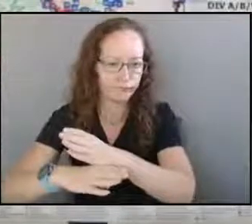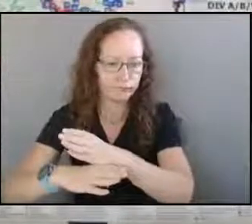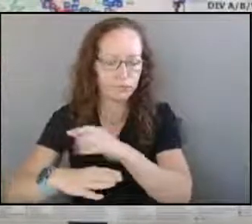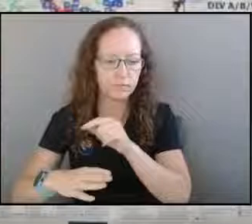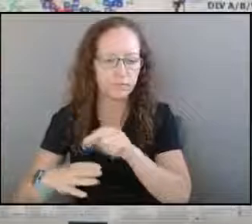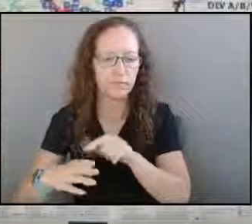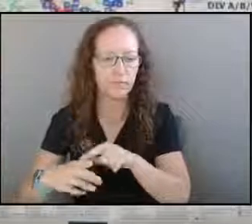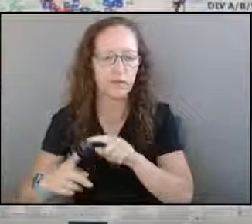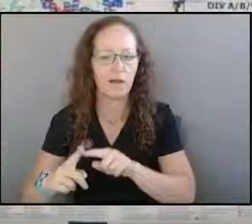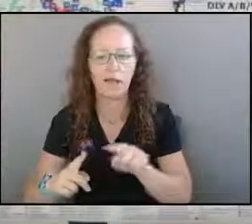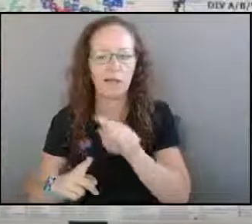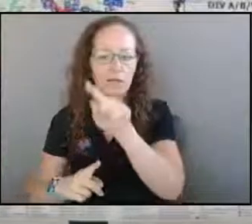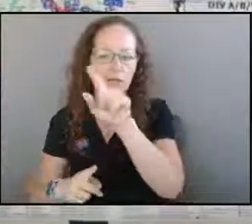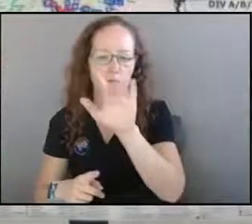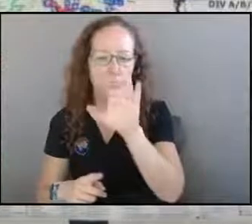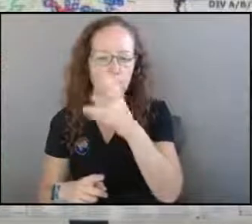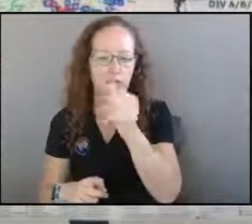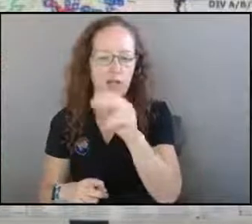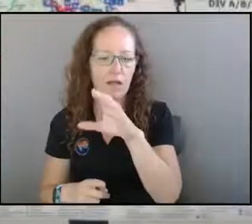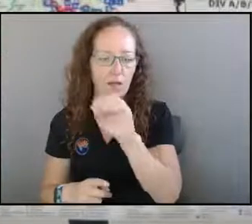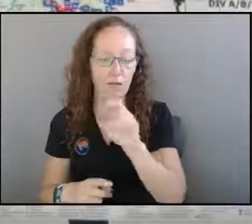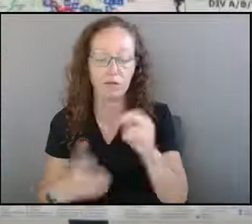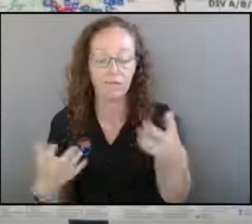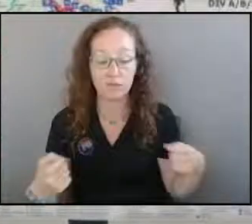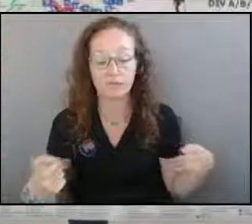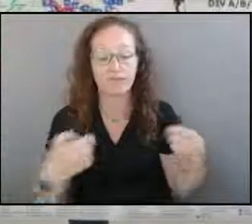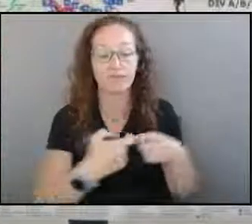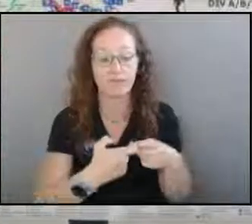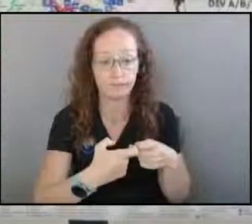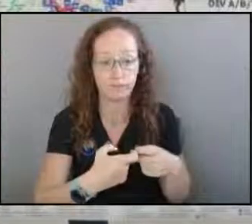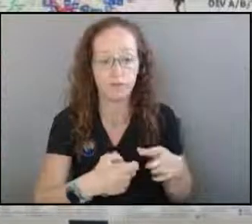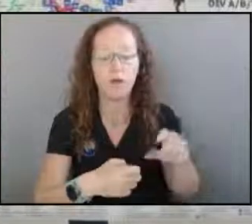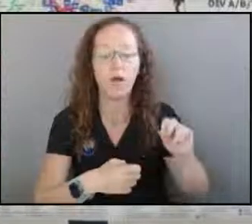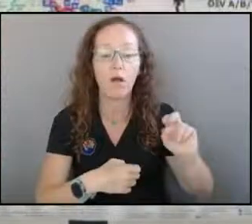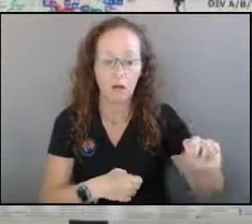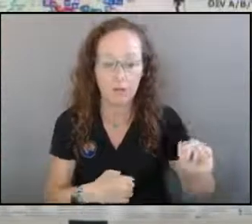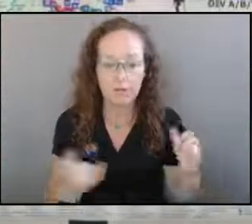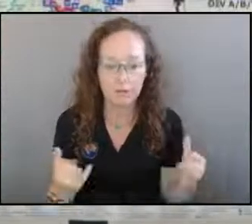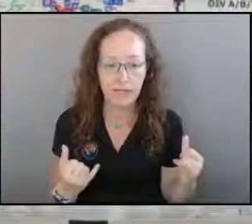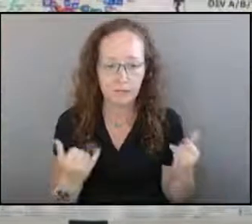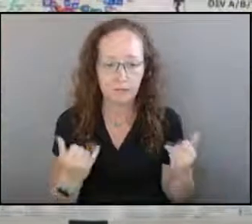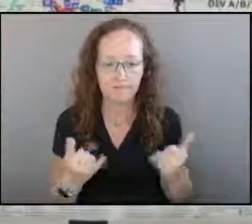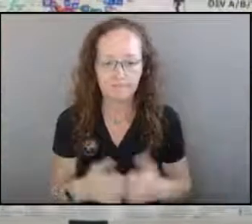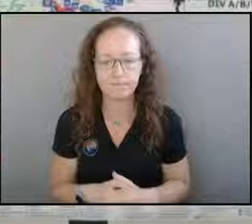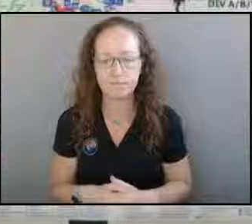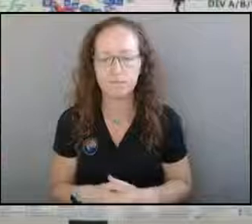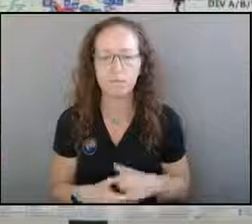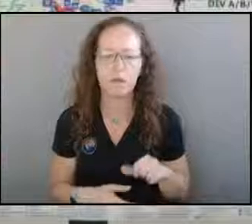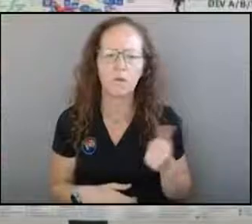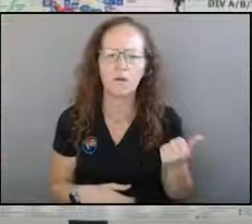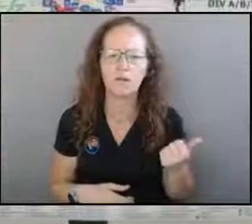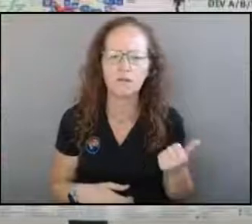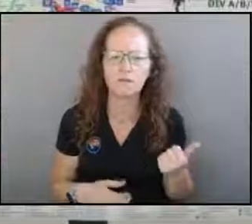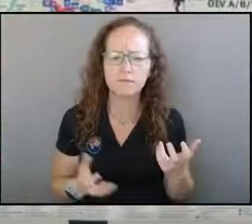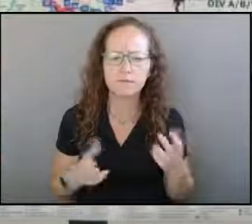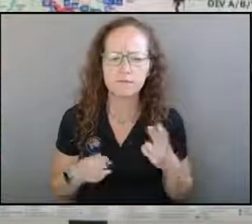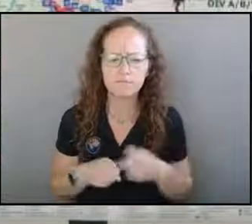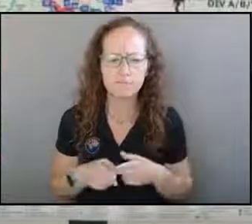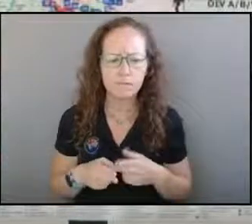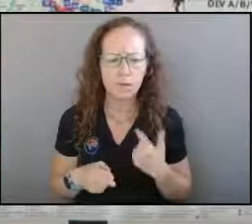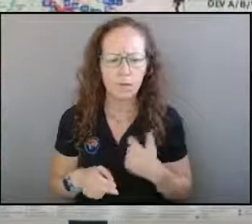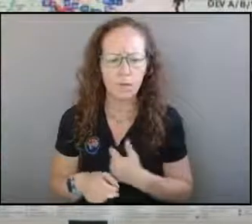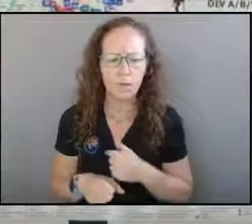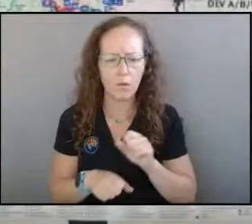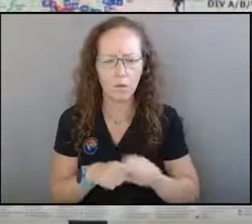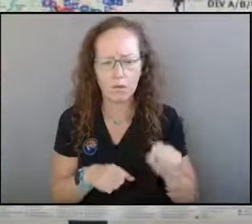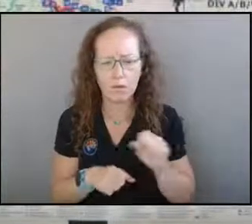Chacon. So that's been energized. And what else did I want to mention tonight? I mentioned